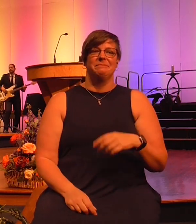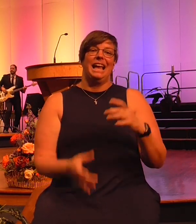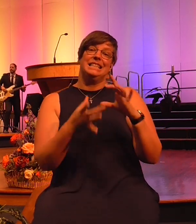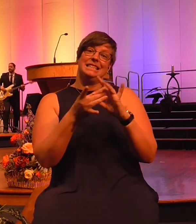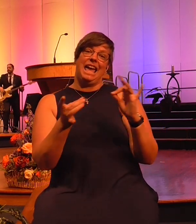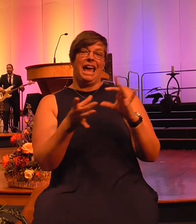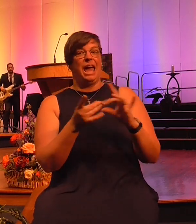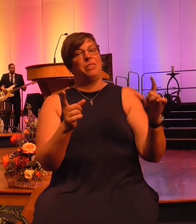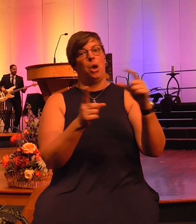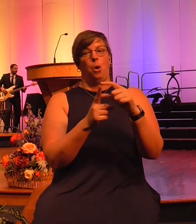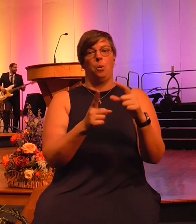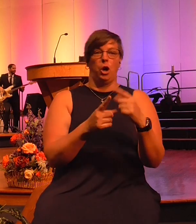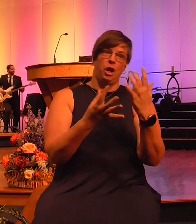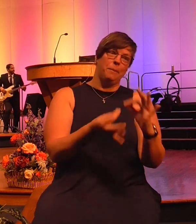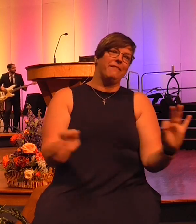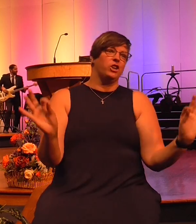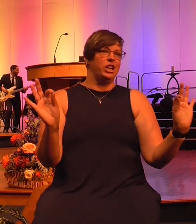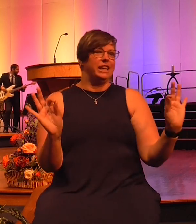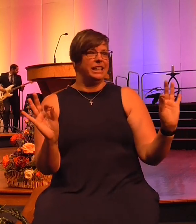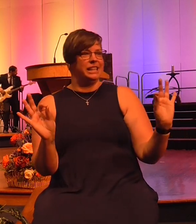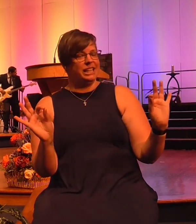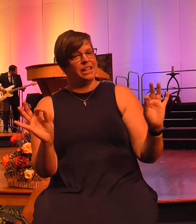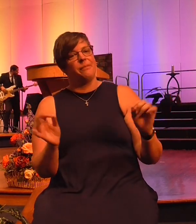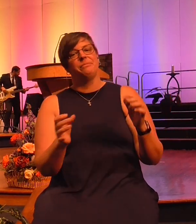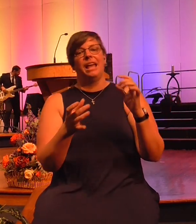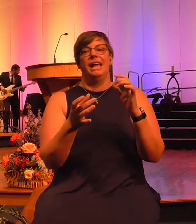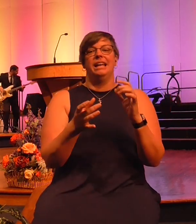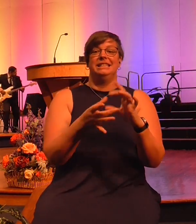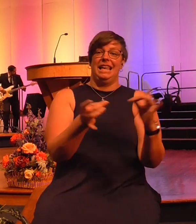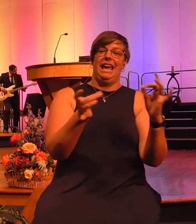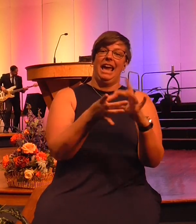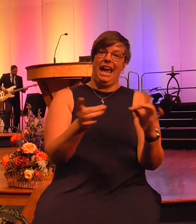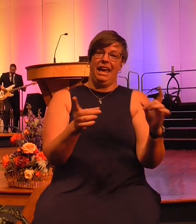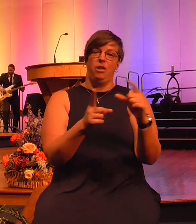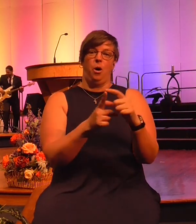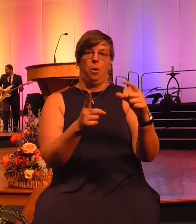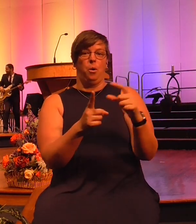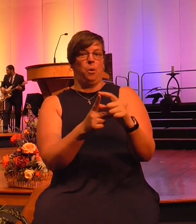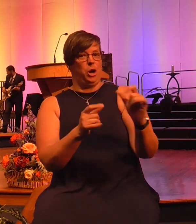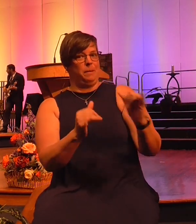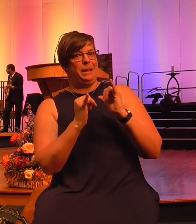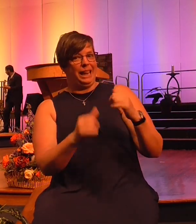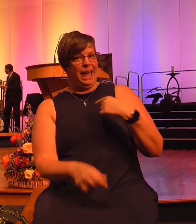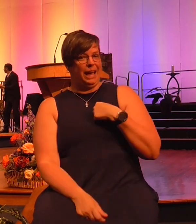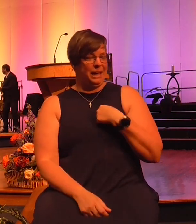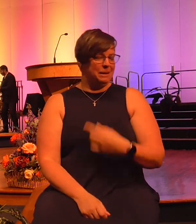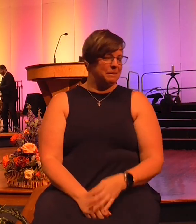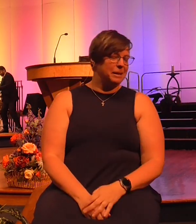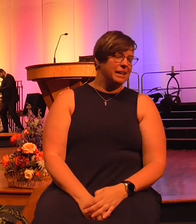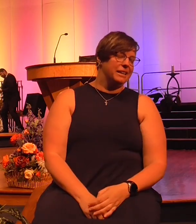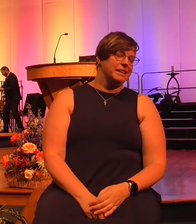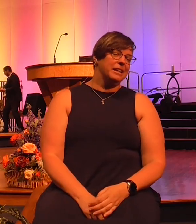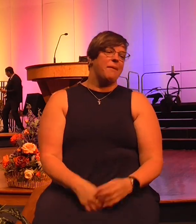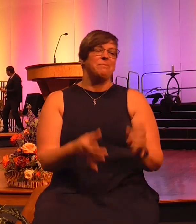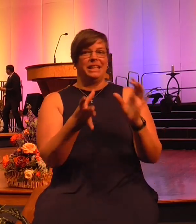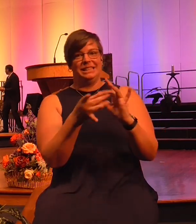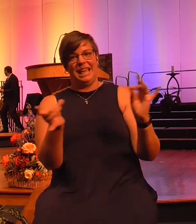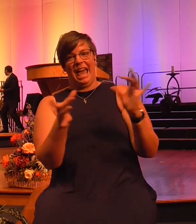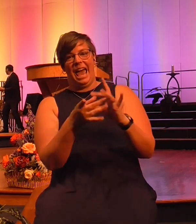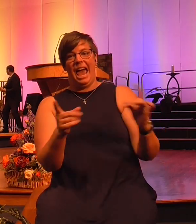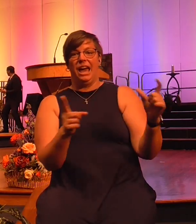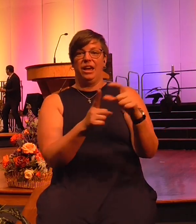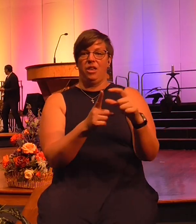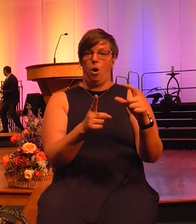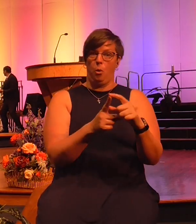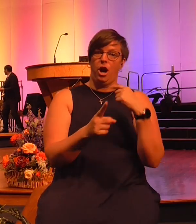the word and you'll be free. Say the word and be like me. Say